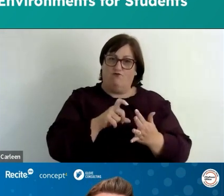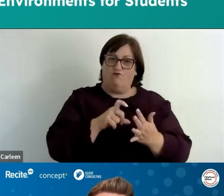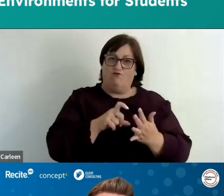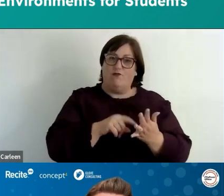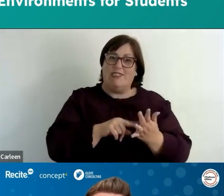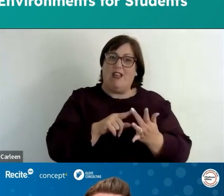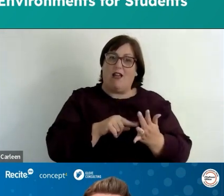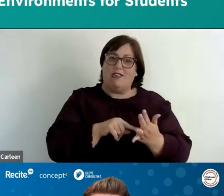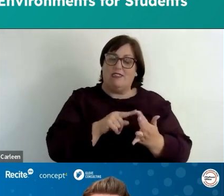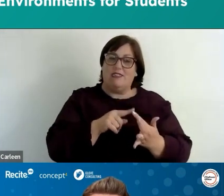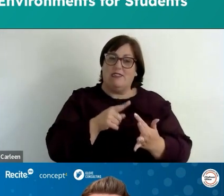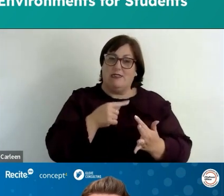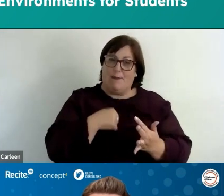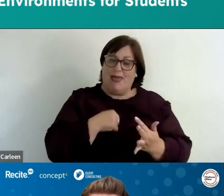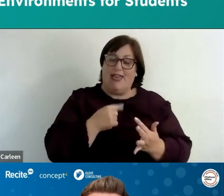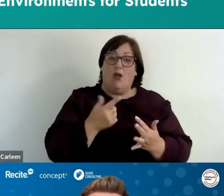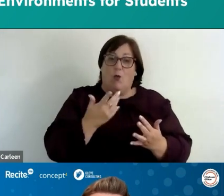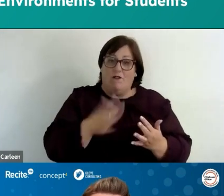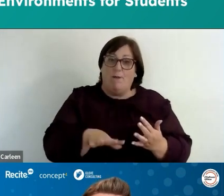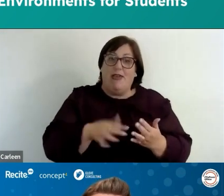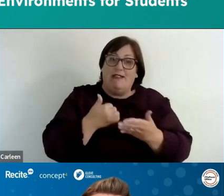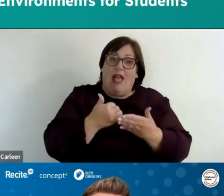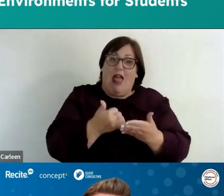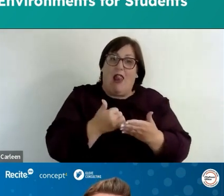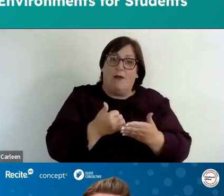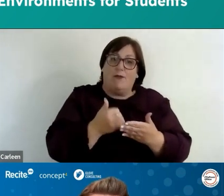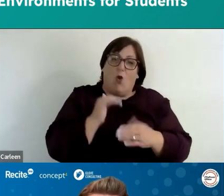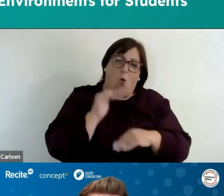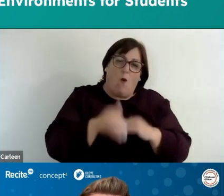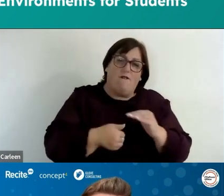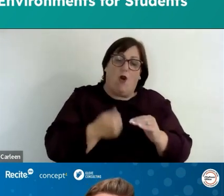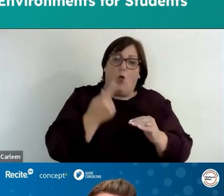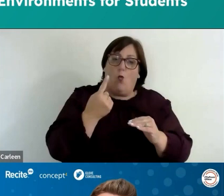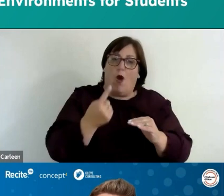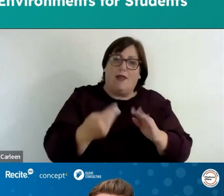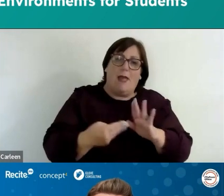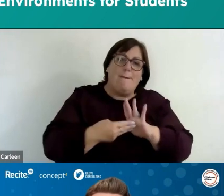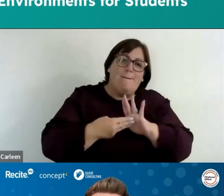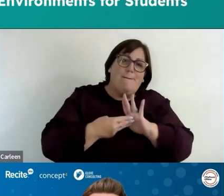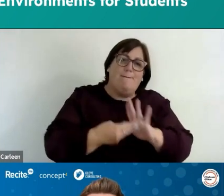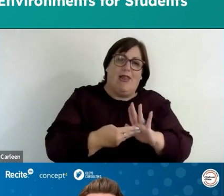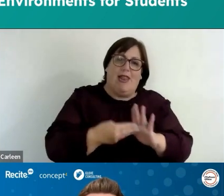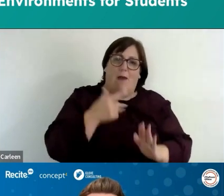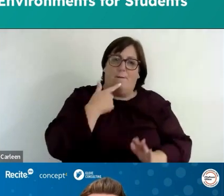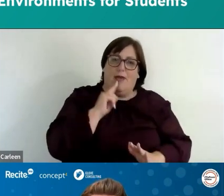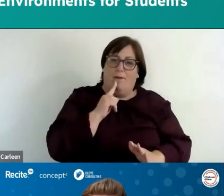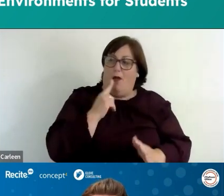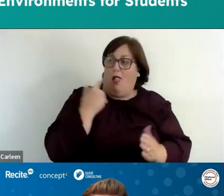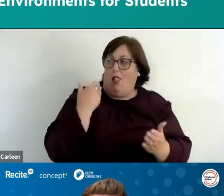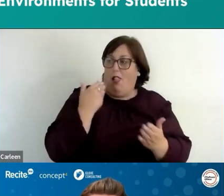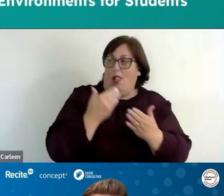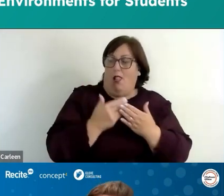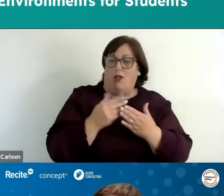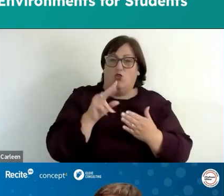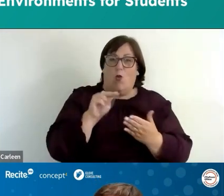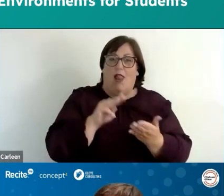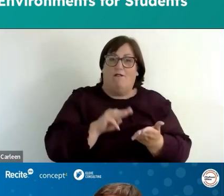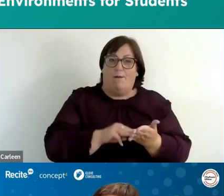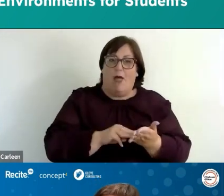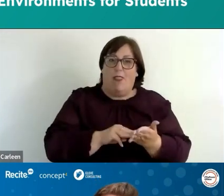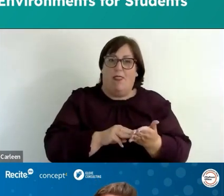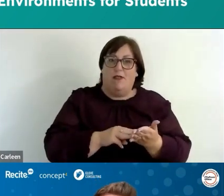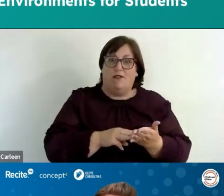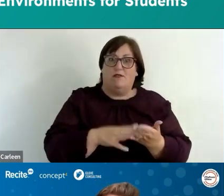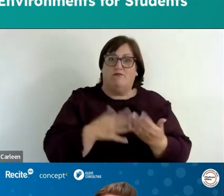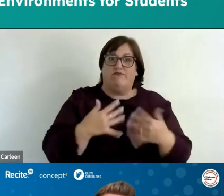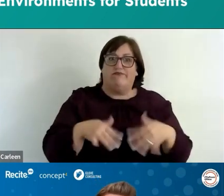over 1 million people with the toolbar on educational websites in the last 12 months. So it's fantastic to see that